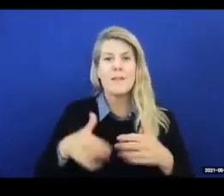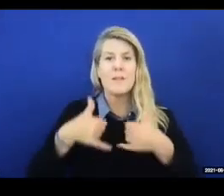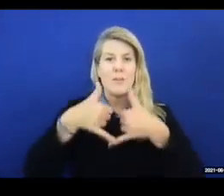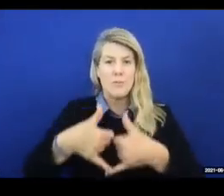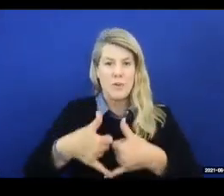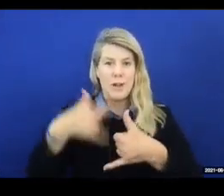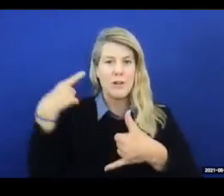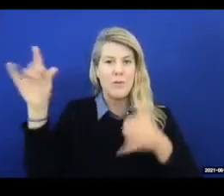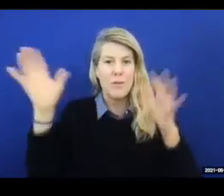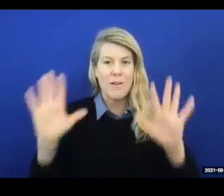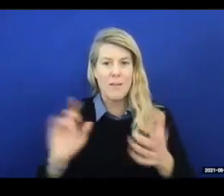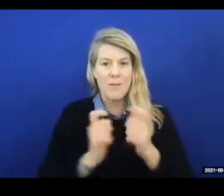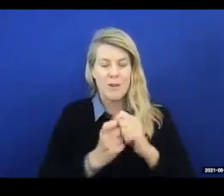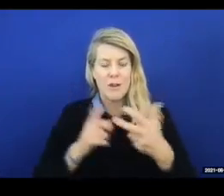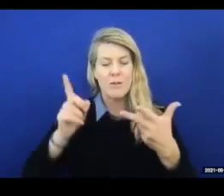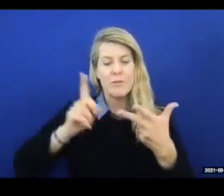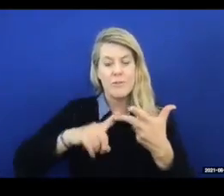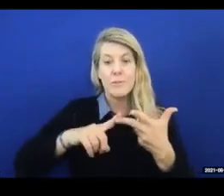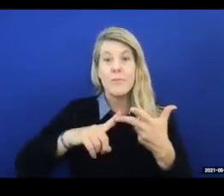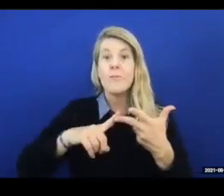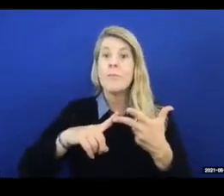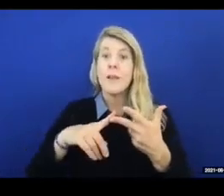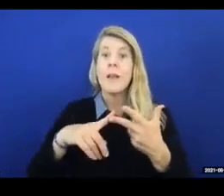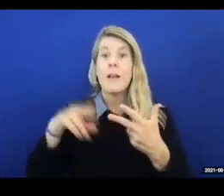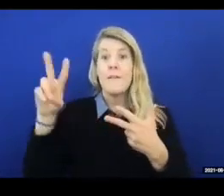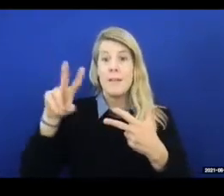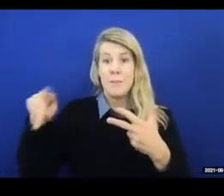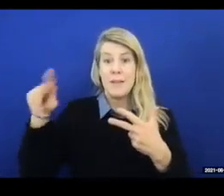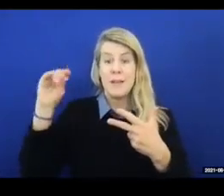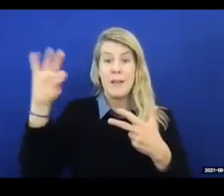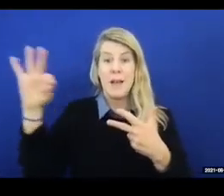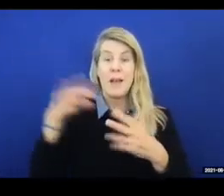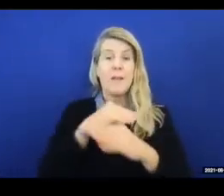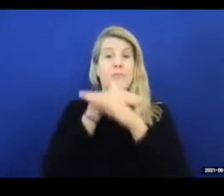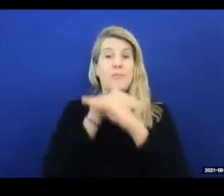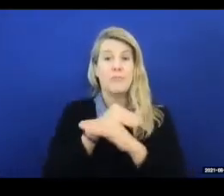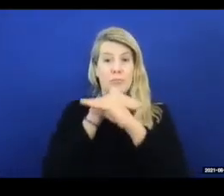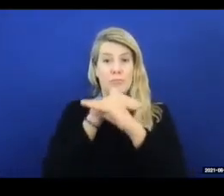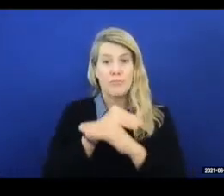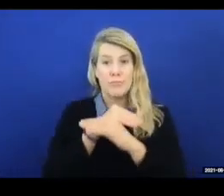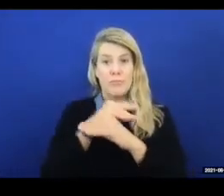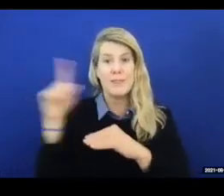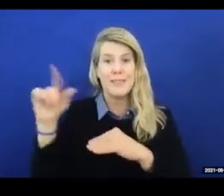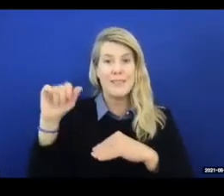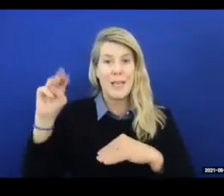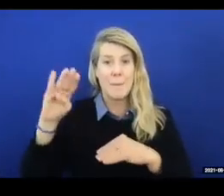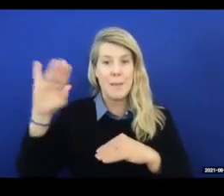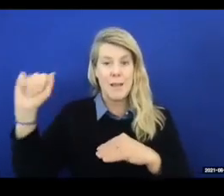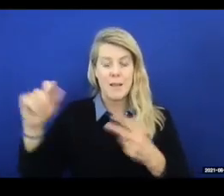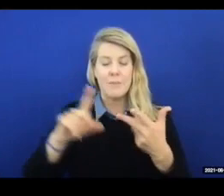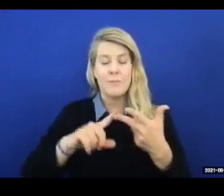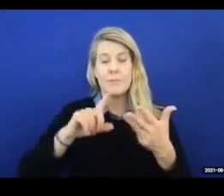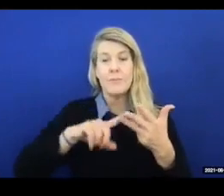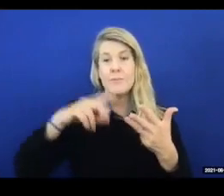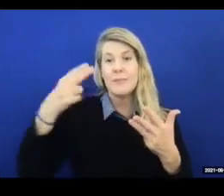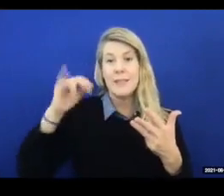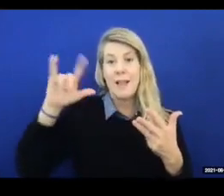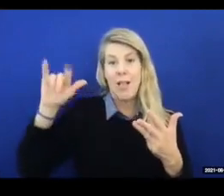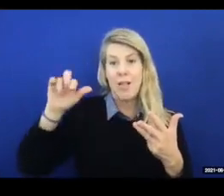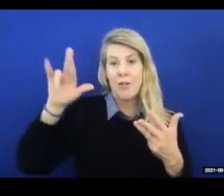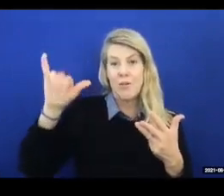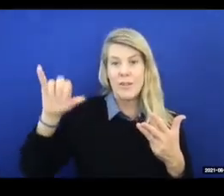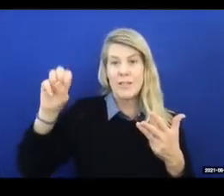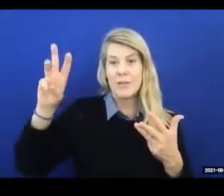Change, Inonje Wina, Vice President of the Republic of Zambia, Hilary Swank,